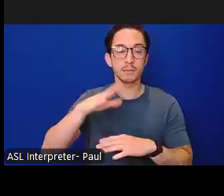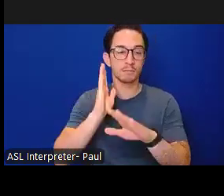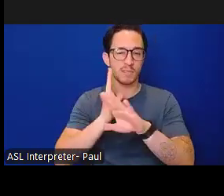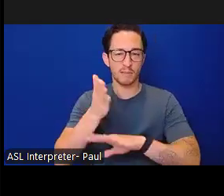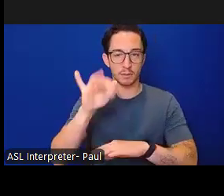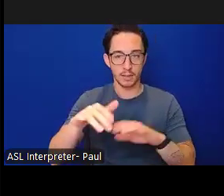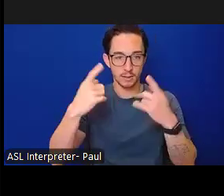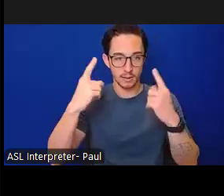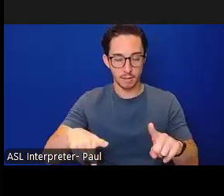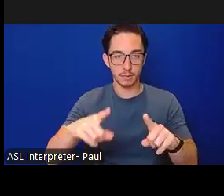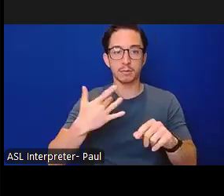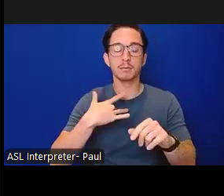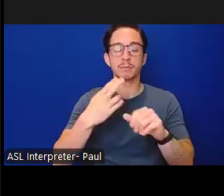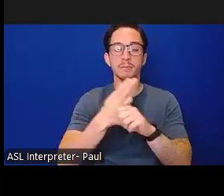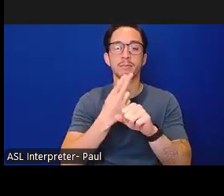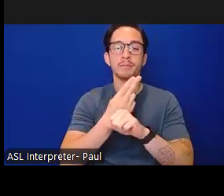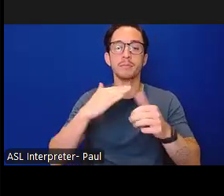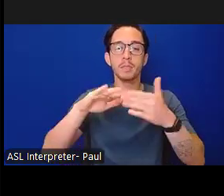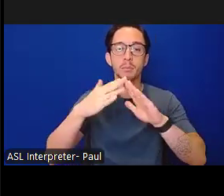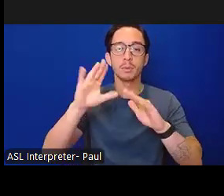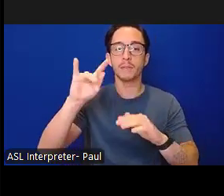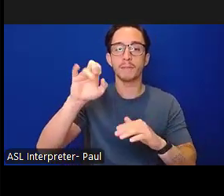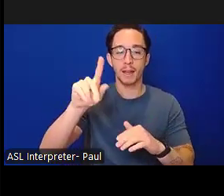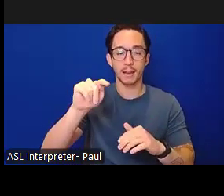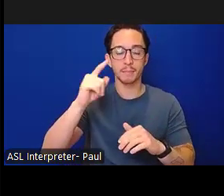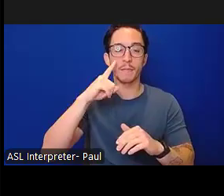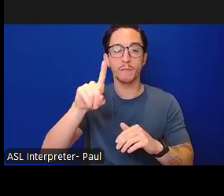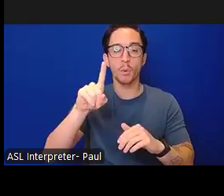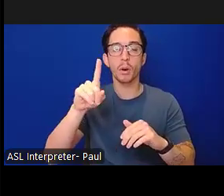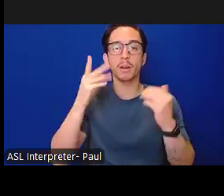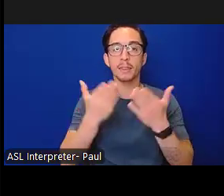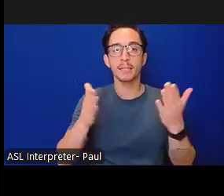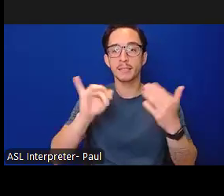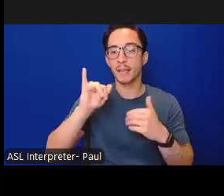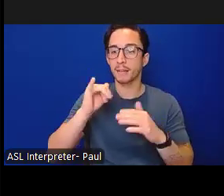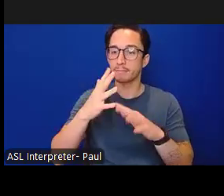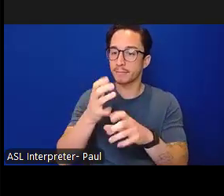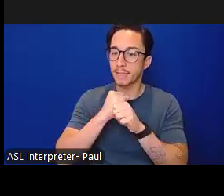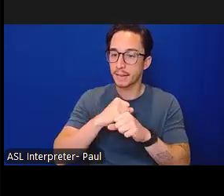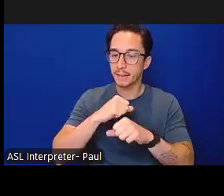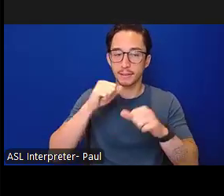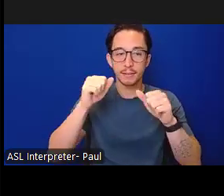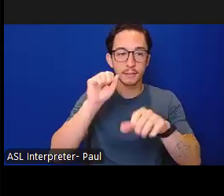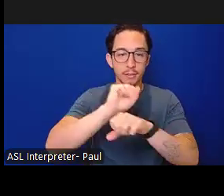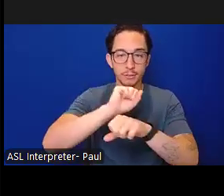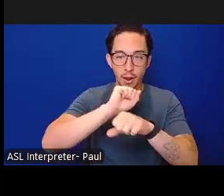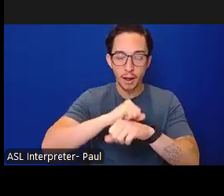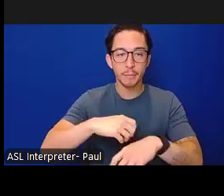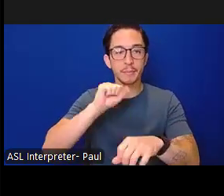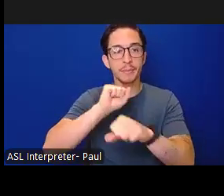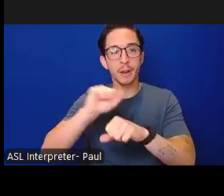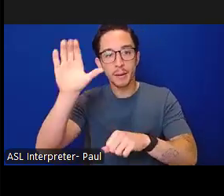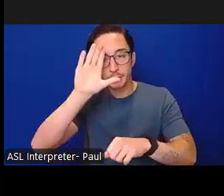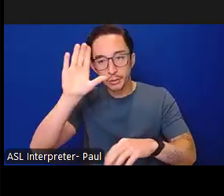we typically use community confinement for things like getting employment or employment search efforts, community